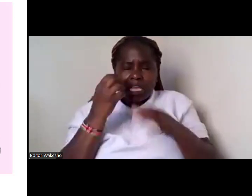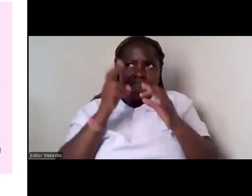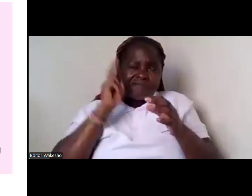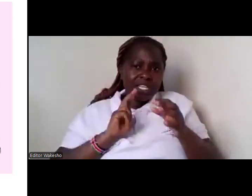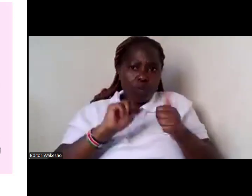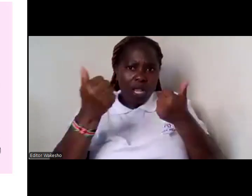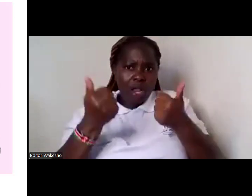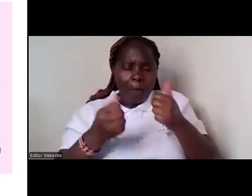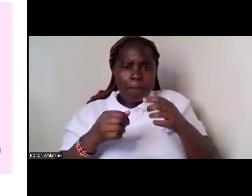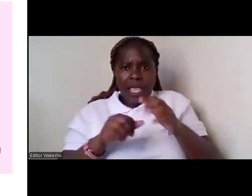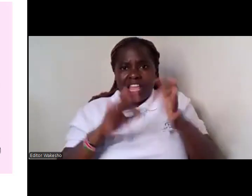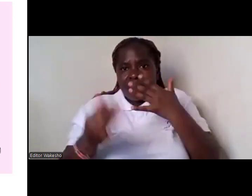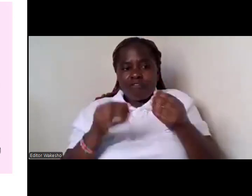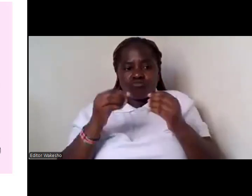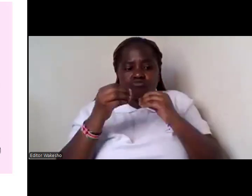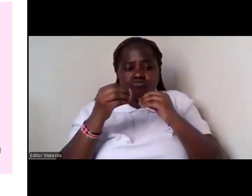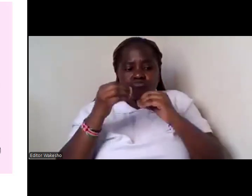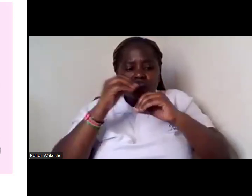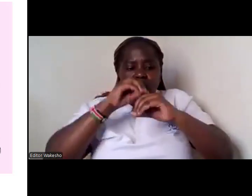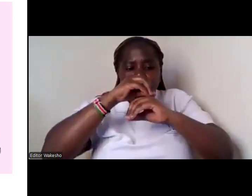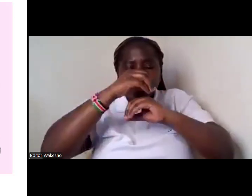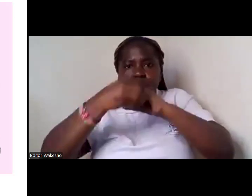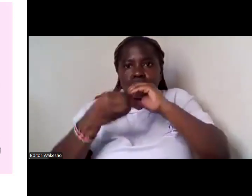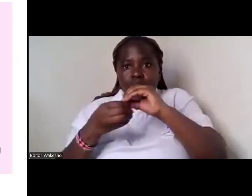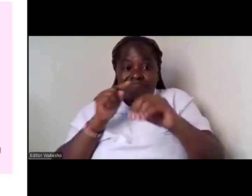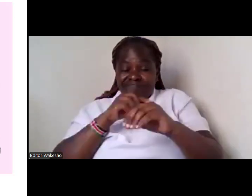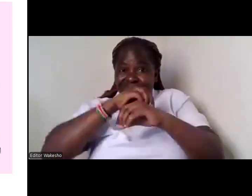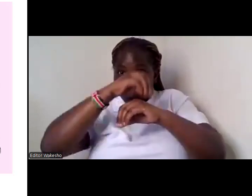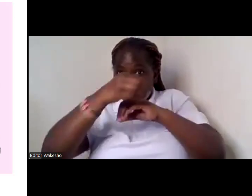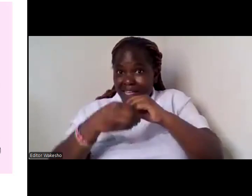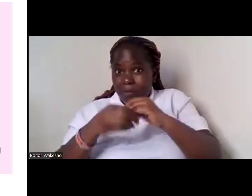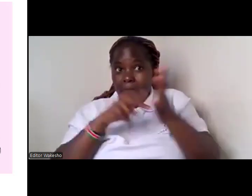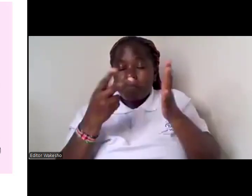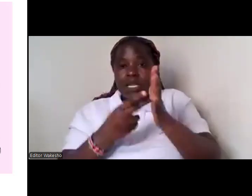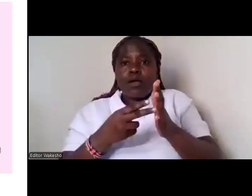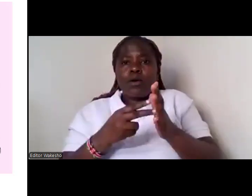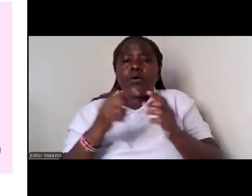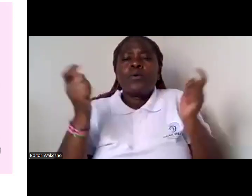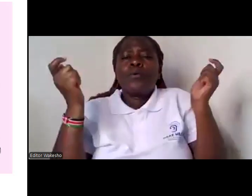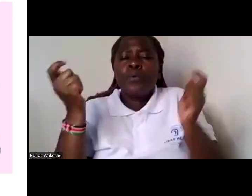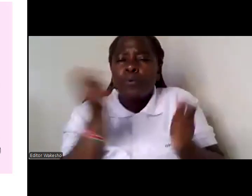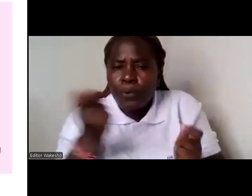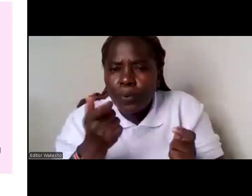fibroids. Fibroids sometimes can cause painful, heavy periods.